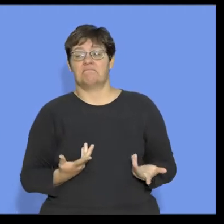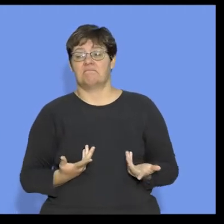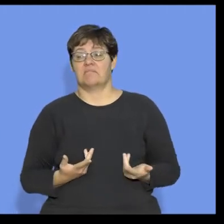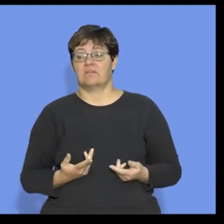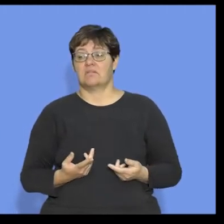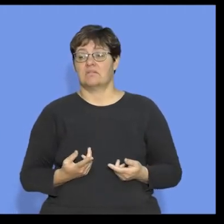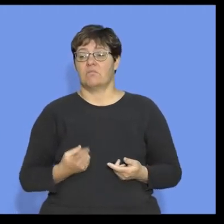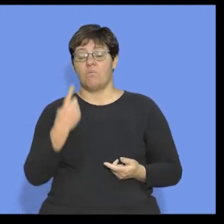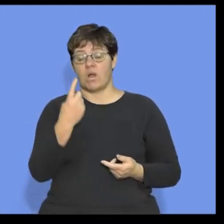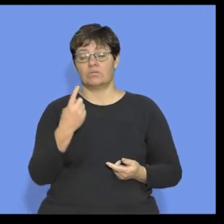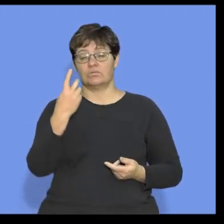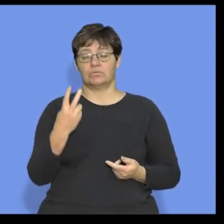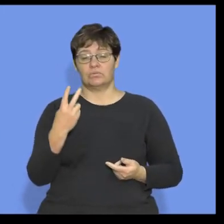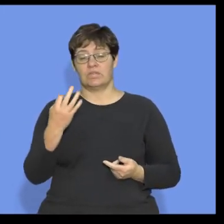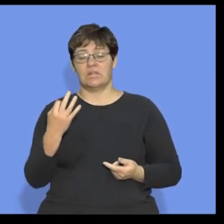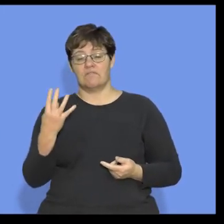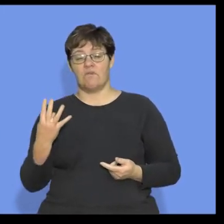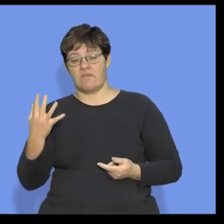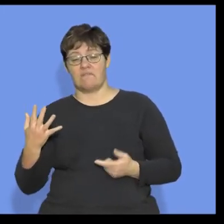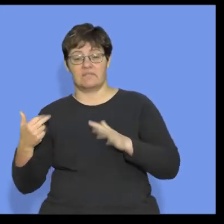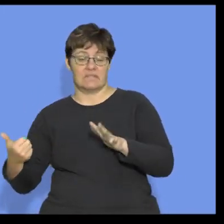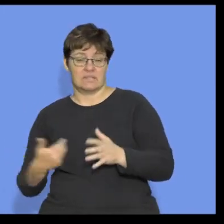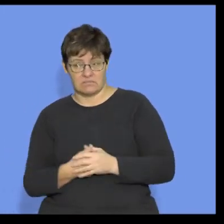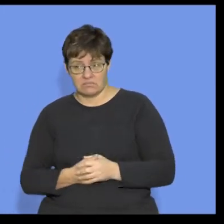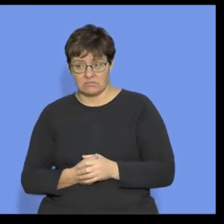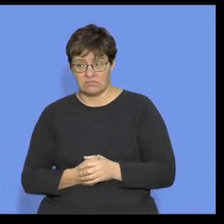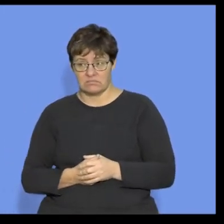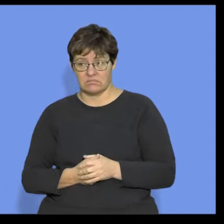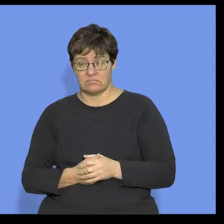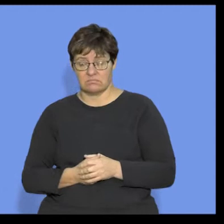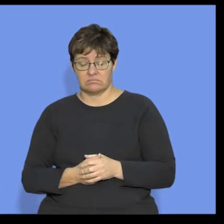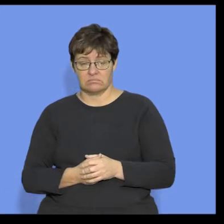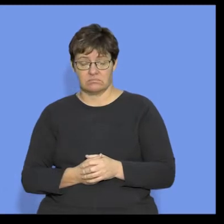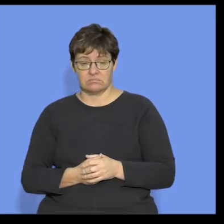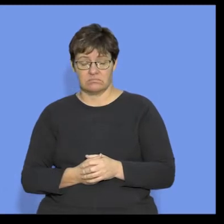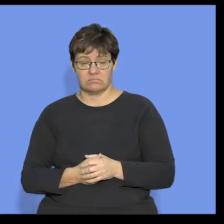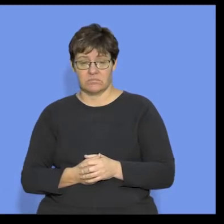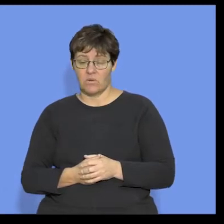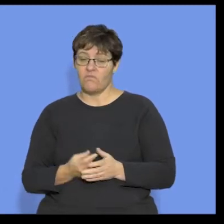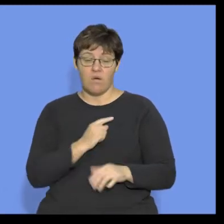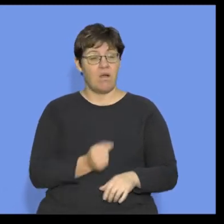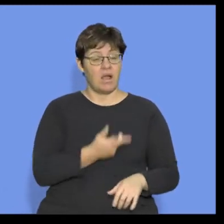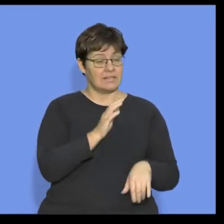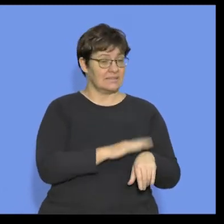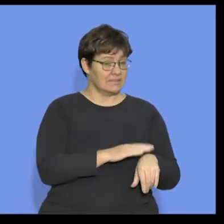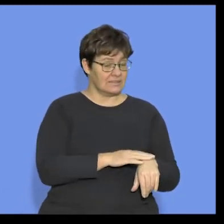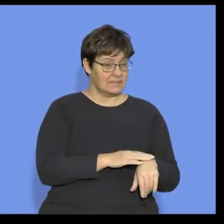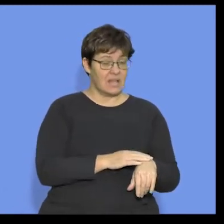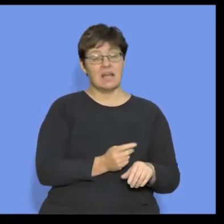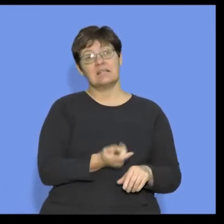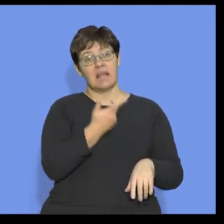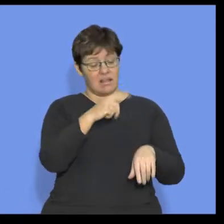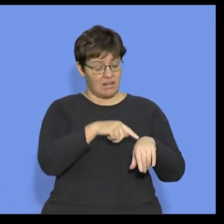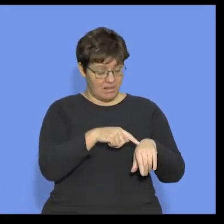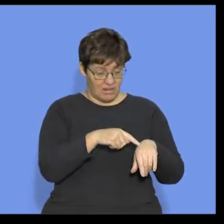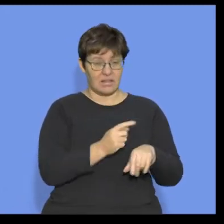us 6, 2, 3, 4, 5, 6. Are we together? And also it can